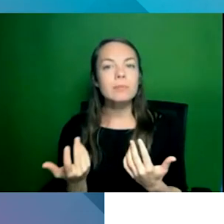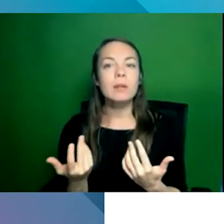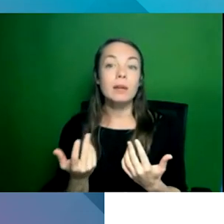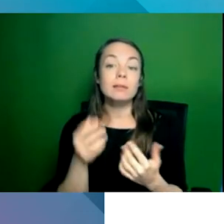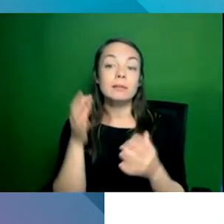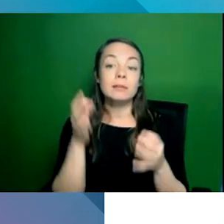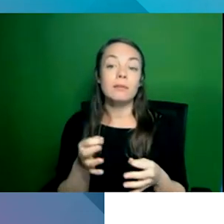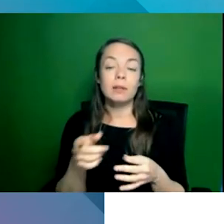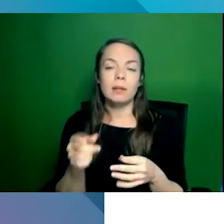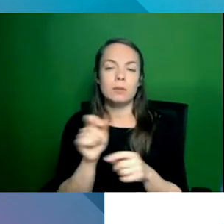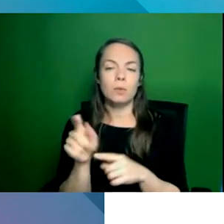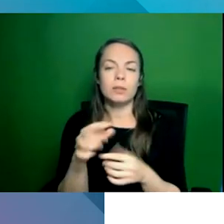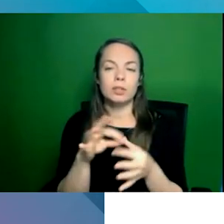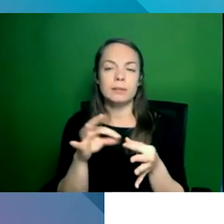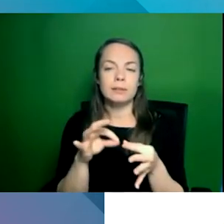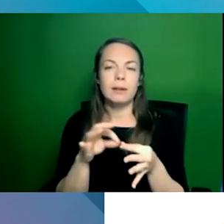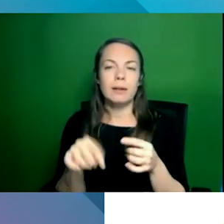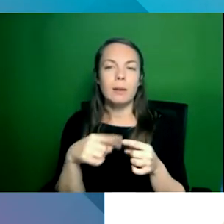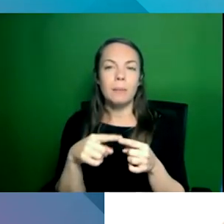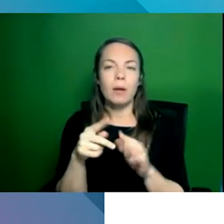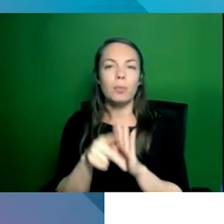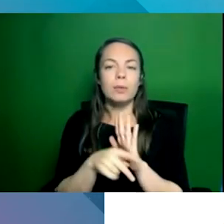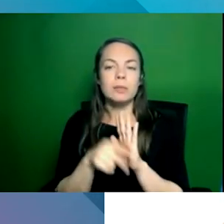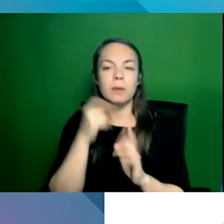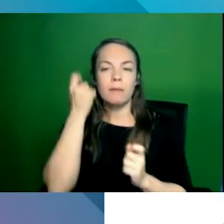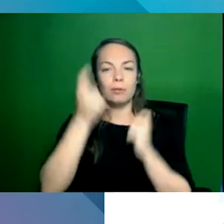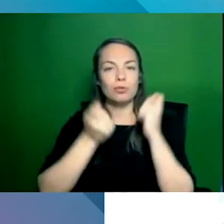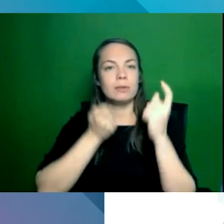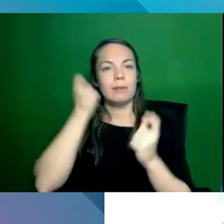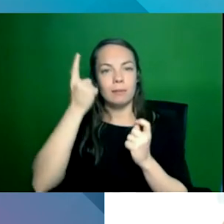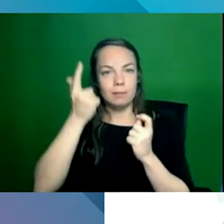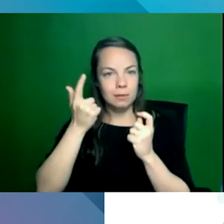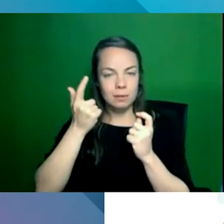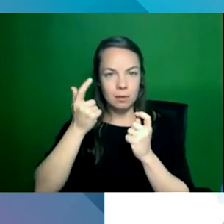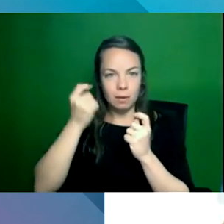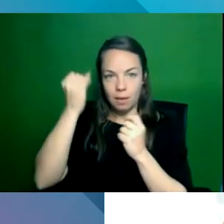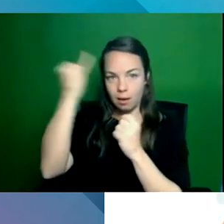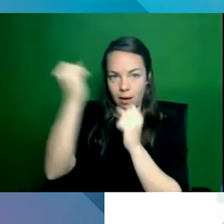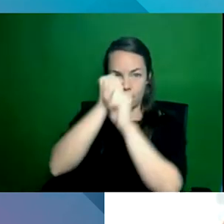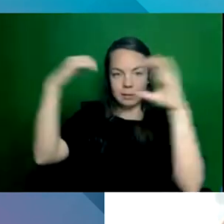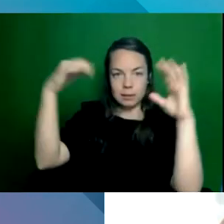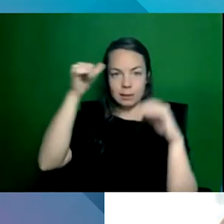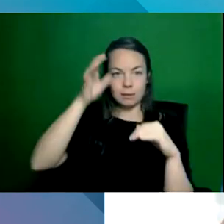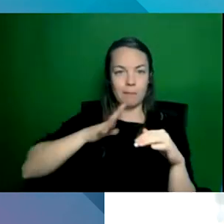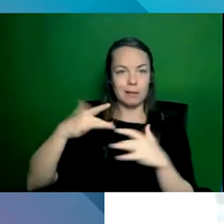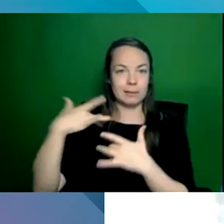alluded to, as a principle of understanding where ideas of masculinity come from in the first place.